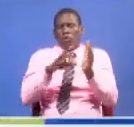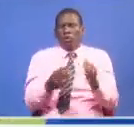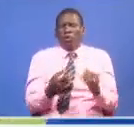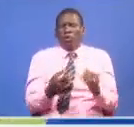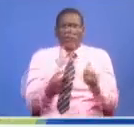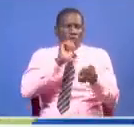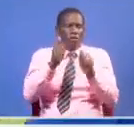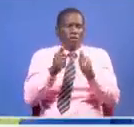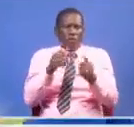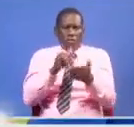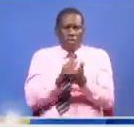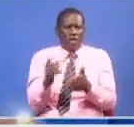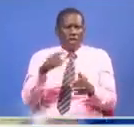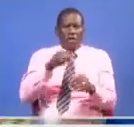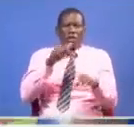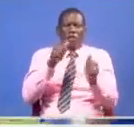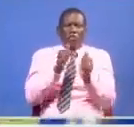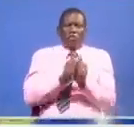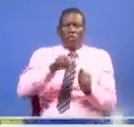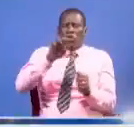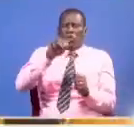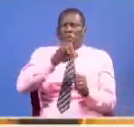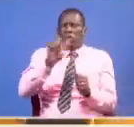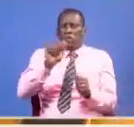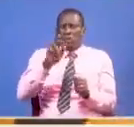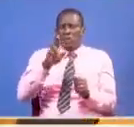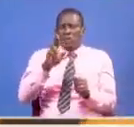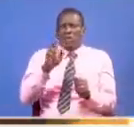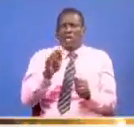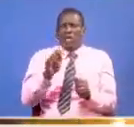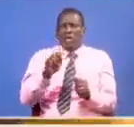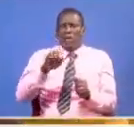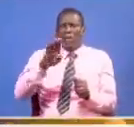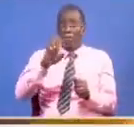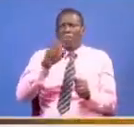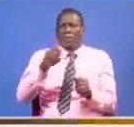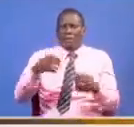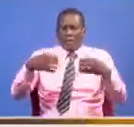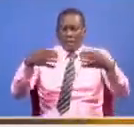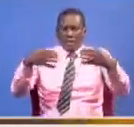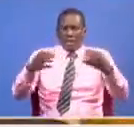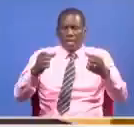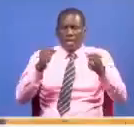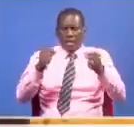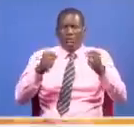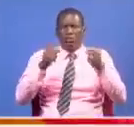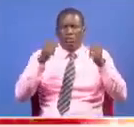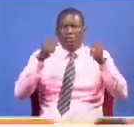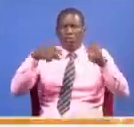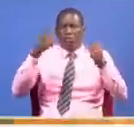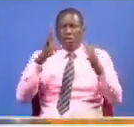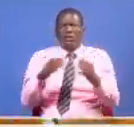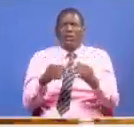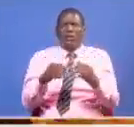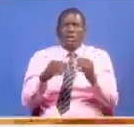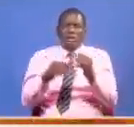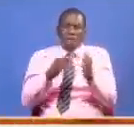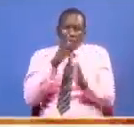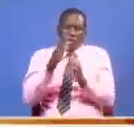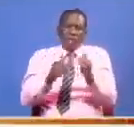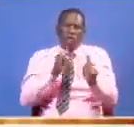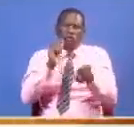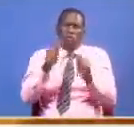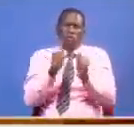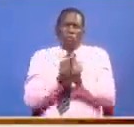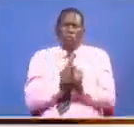the cards, with Mozartbet Cup winners set to play against the glamorous boys Shabana FC in a friendly. The club will also launch